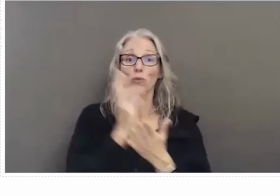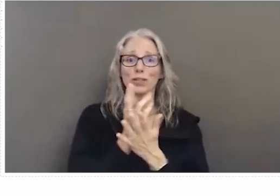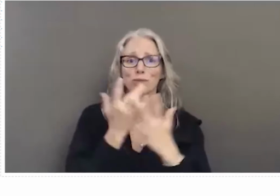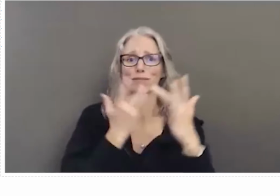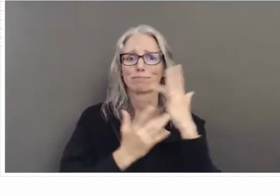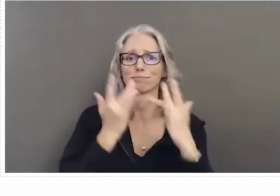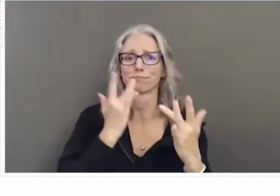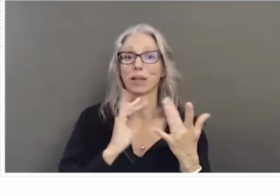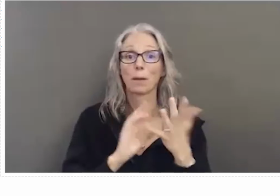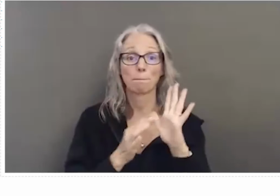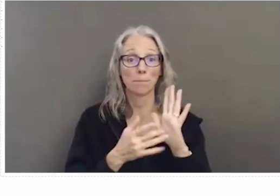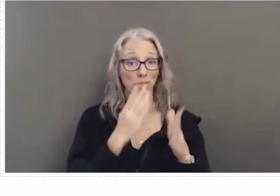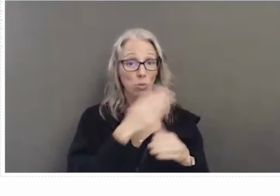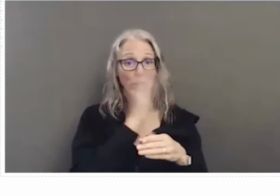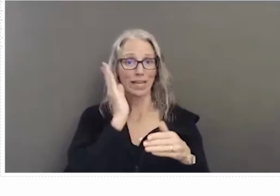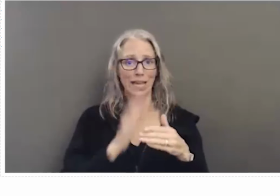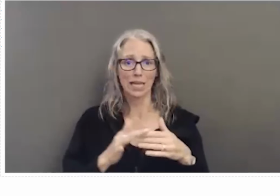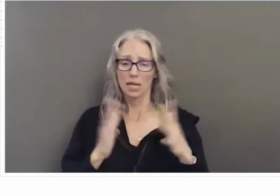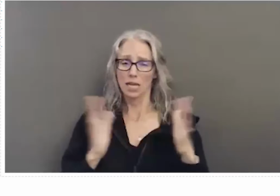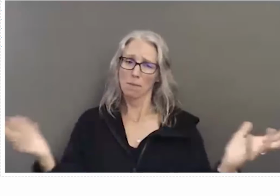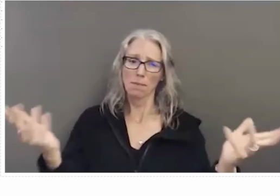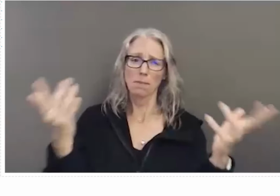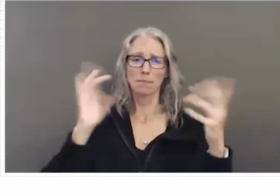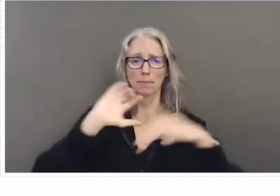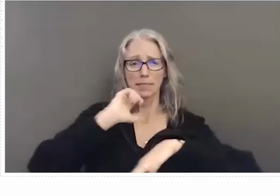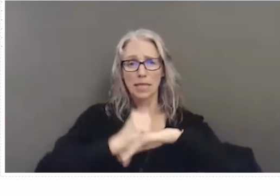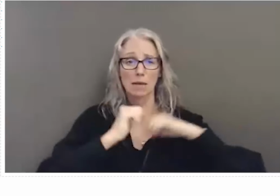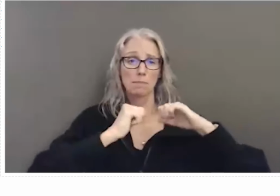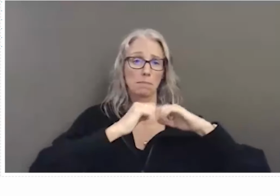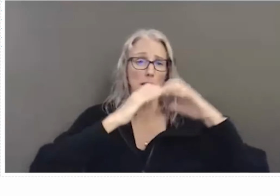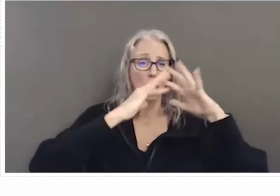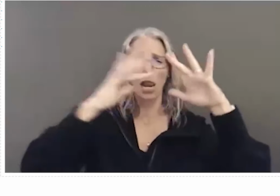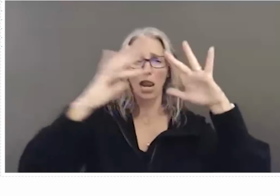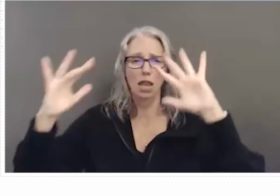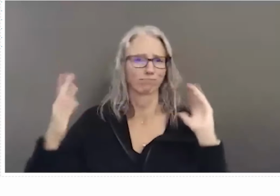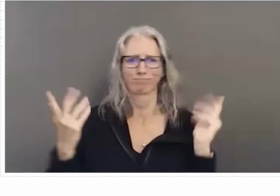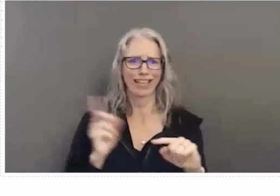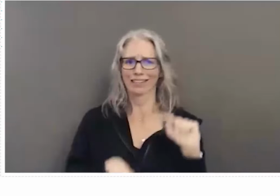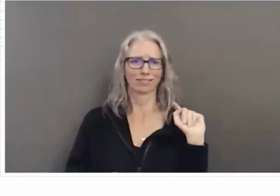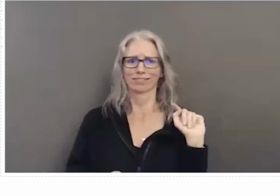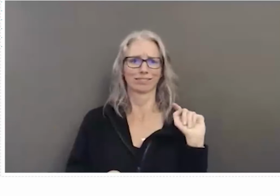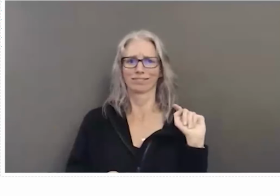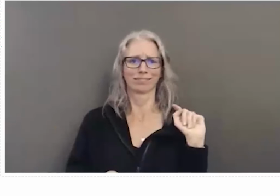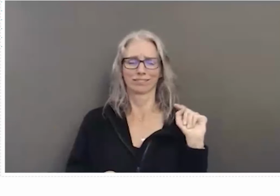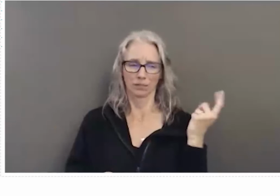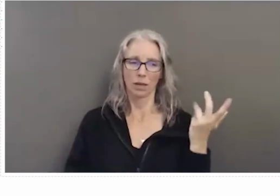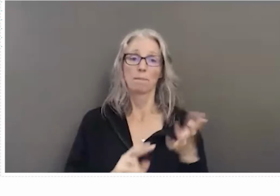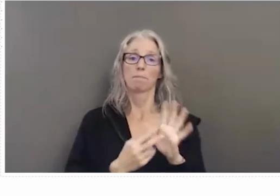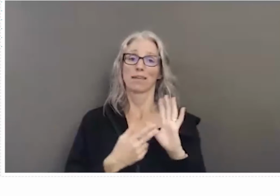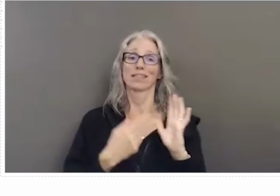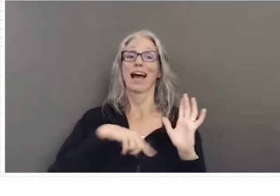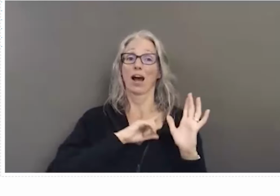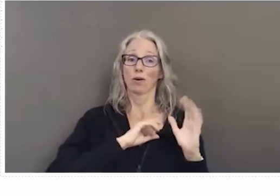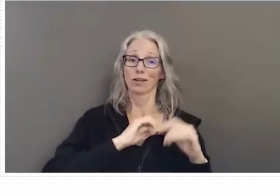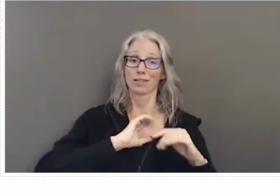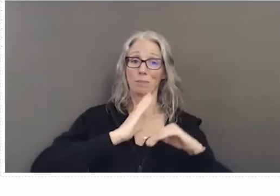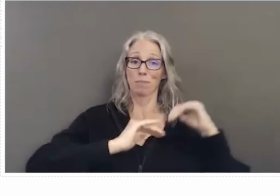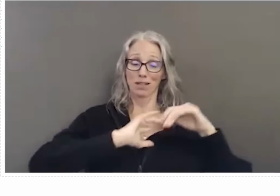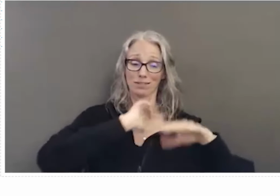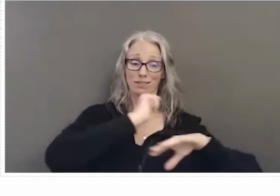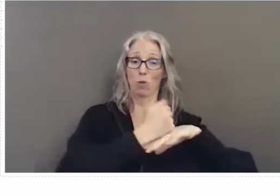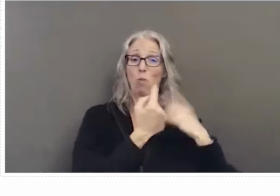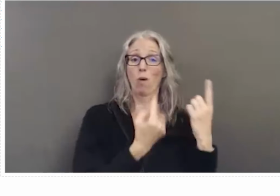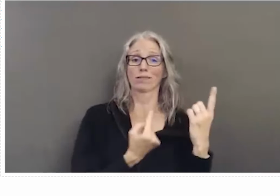all of that additional infrastructure that a festival needs. We have permanent outhouses on the site, those sorts of things. So that